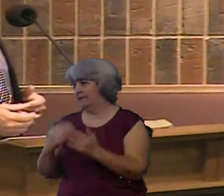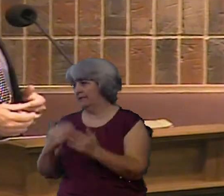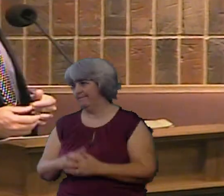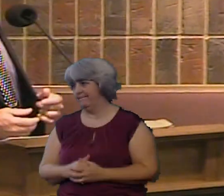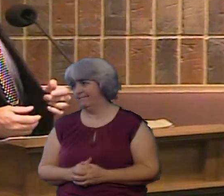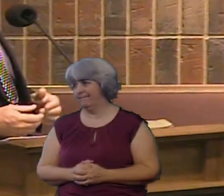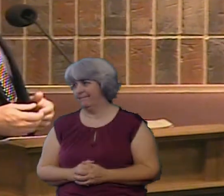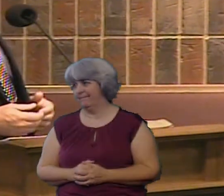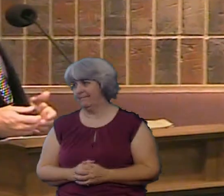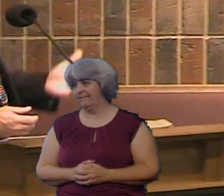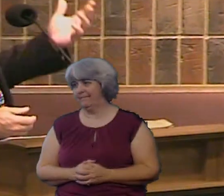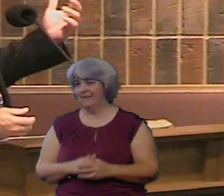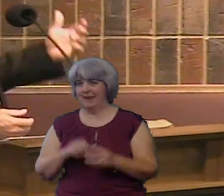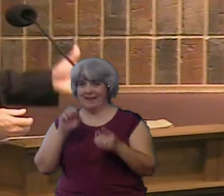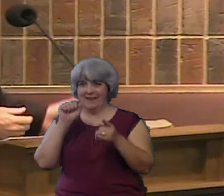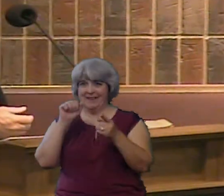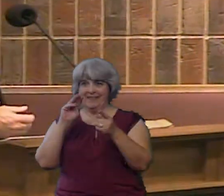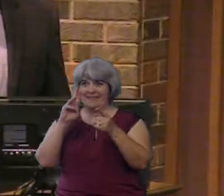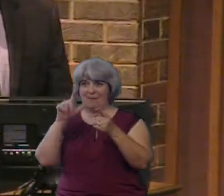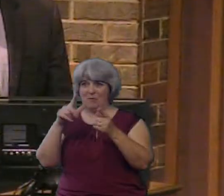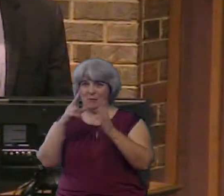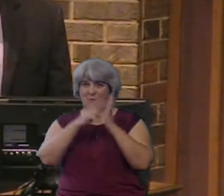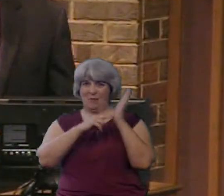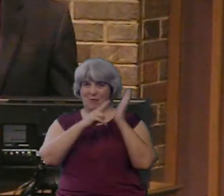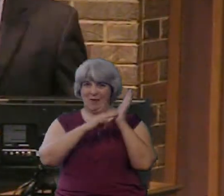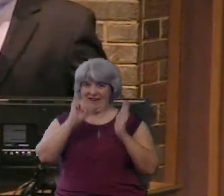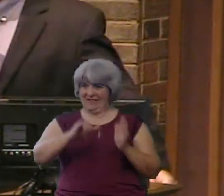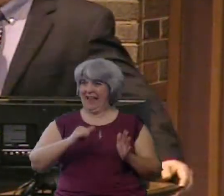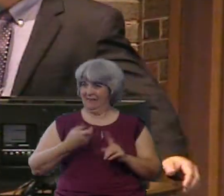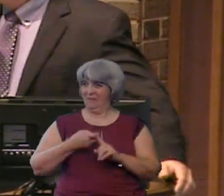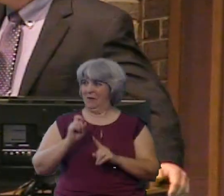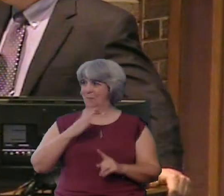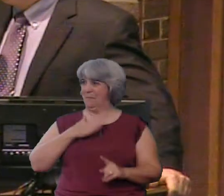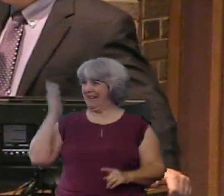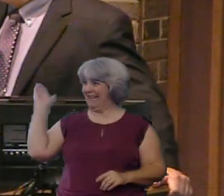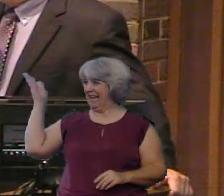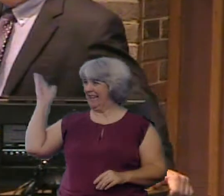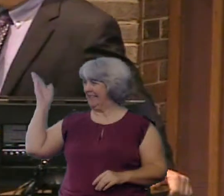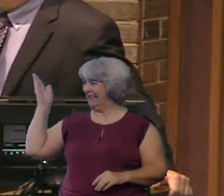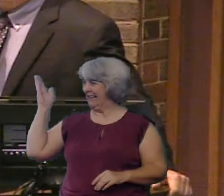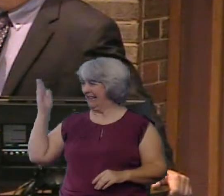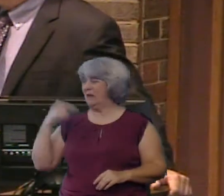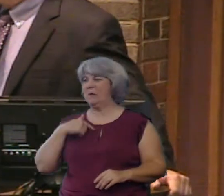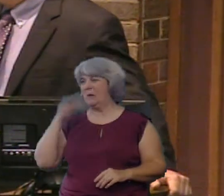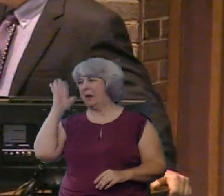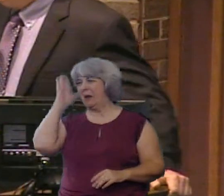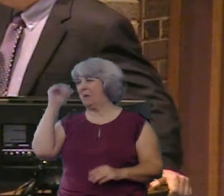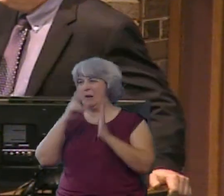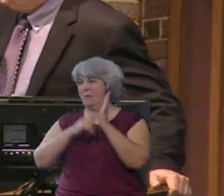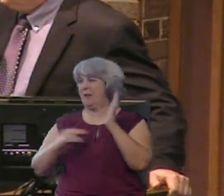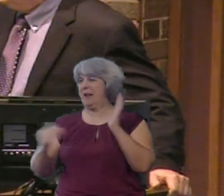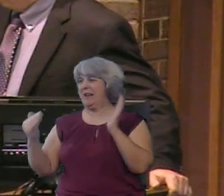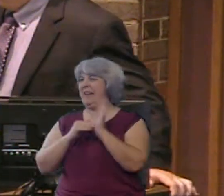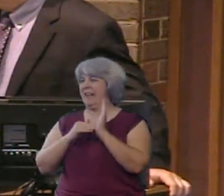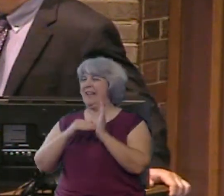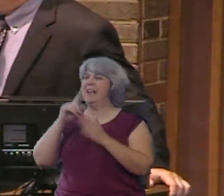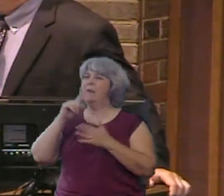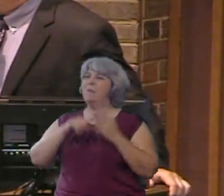Samuel took one of my readings a moment ago, so I won't read that one for you. You got it from the book of Philippians chapter